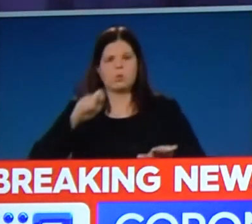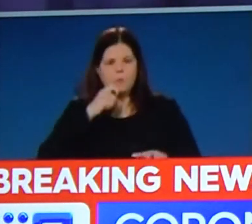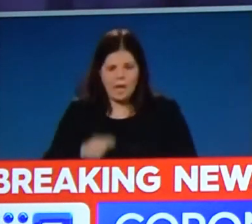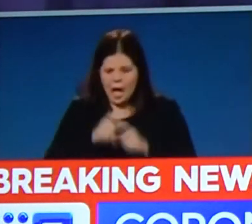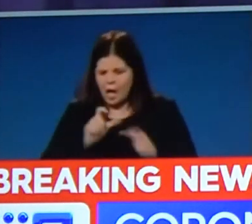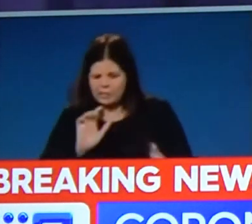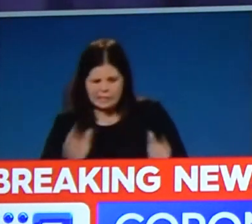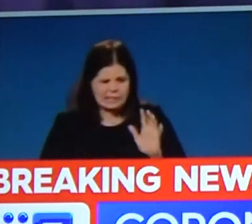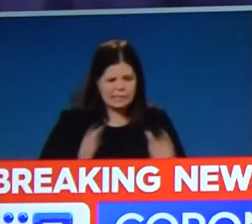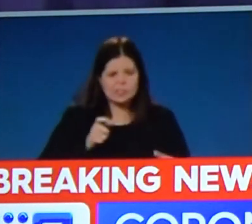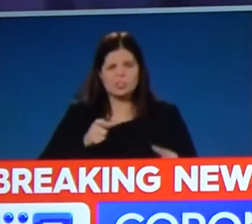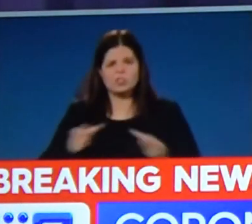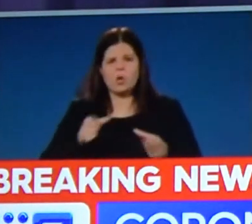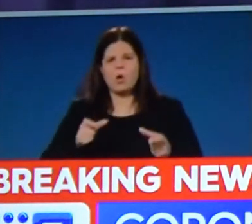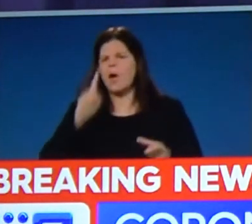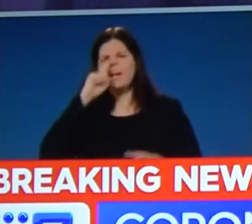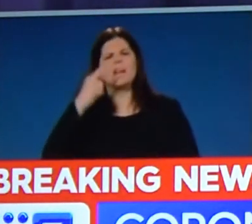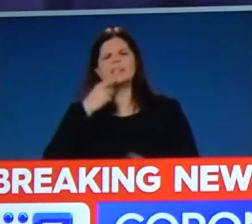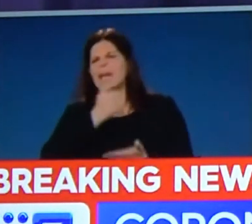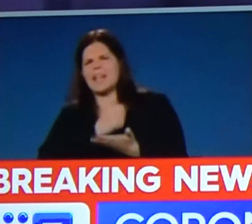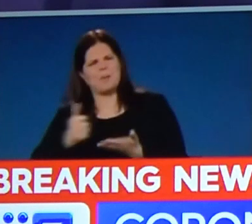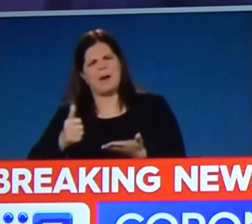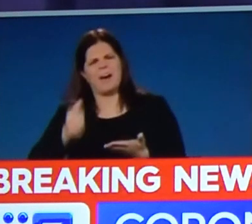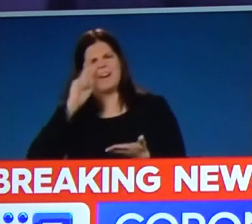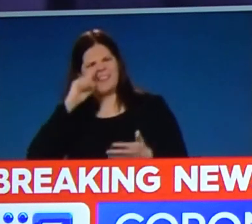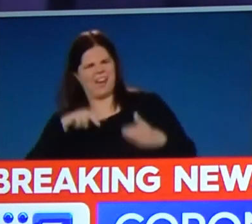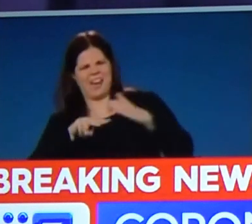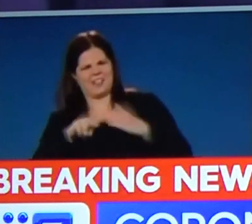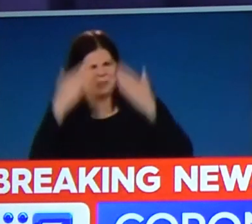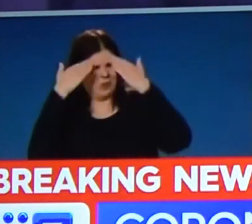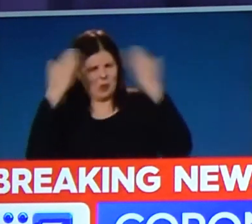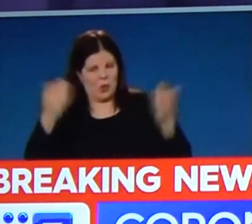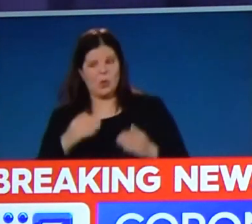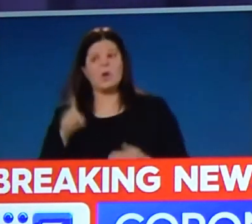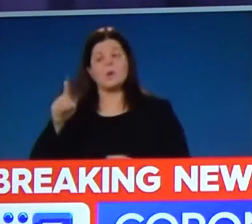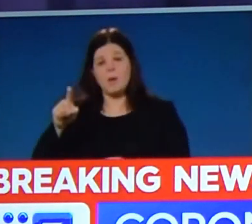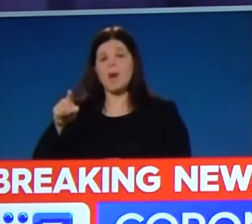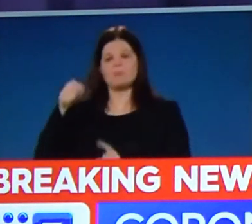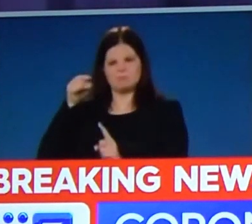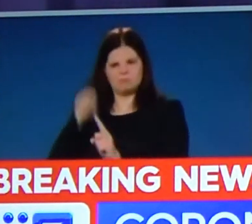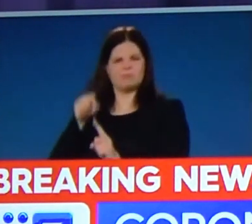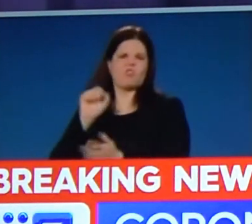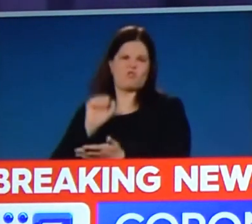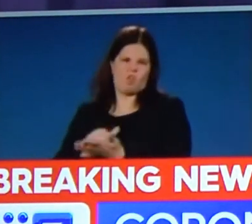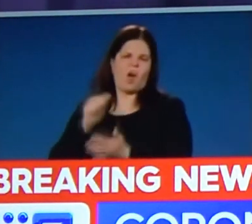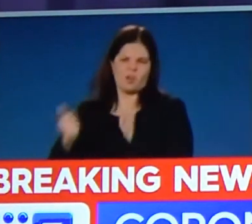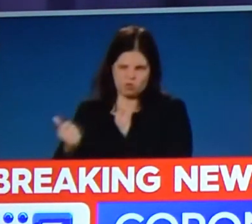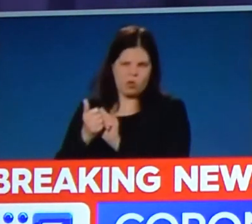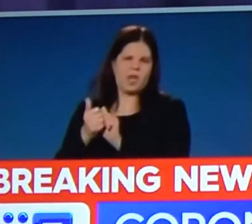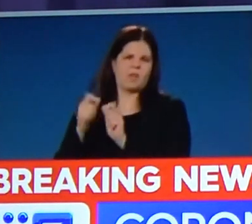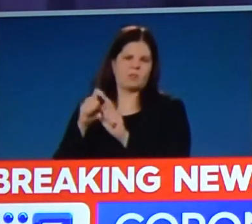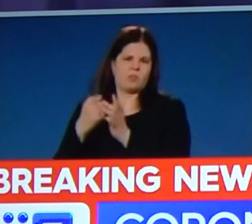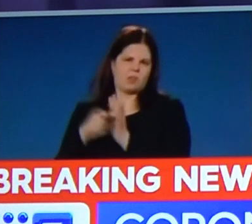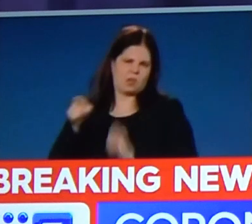particular number modelling. I think that's all speculative, but I think his point is absolutely right, that every single Australian needs to take